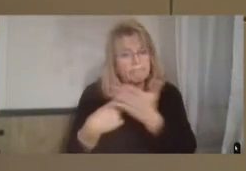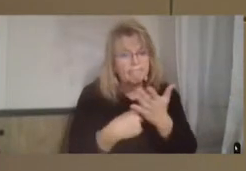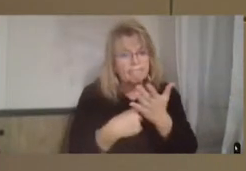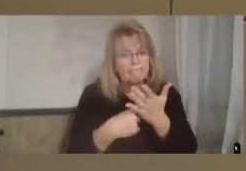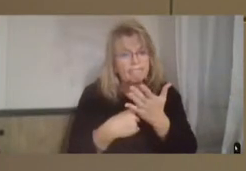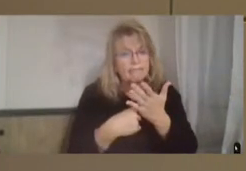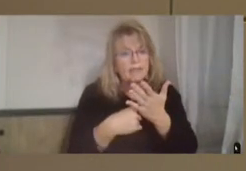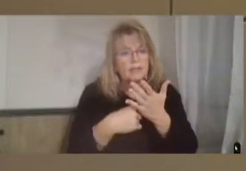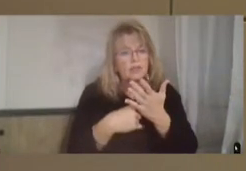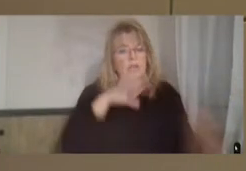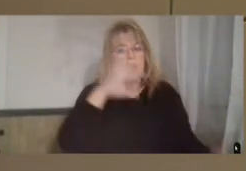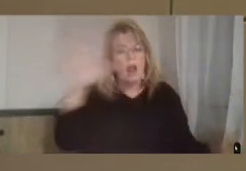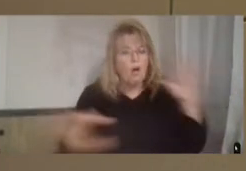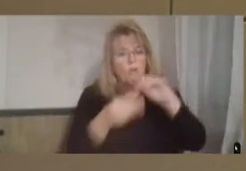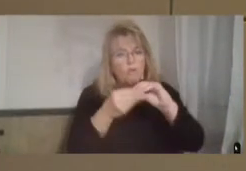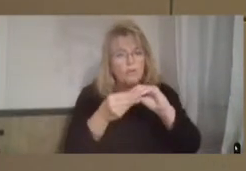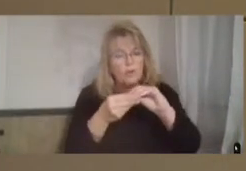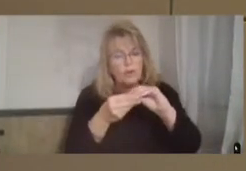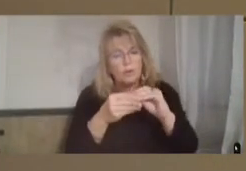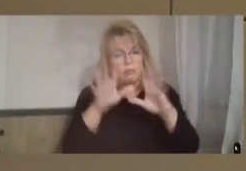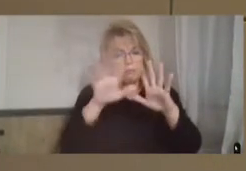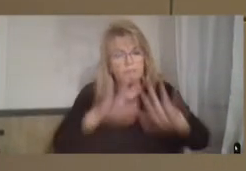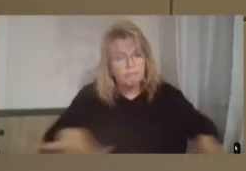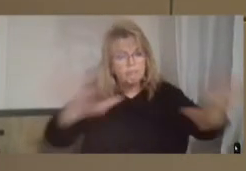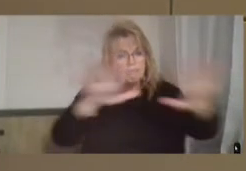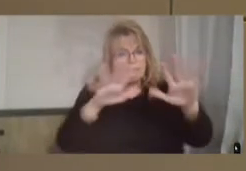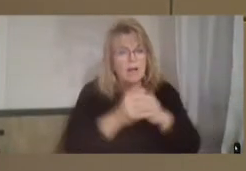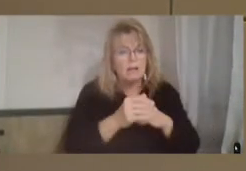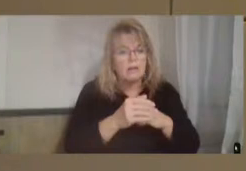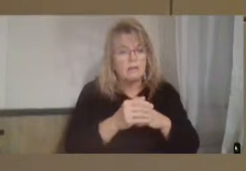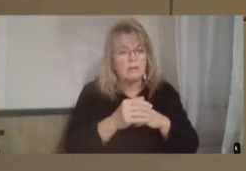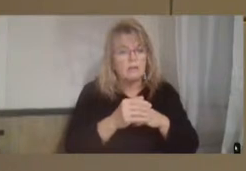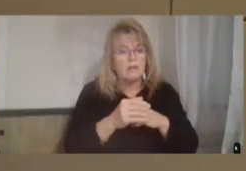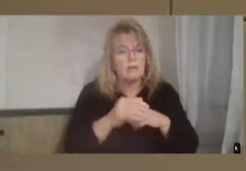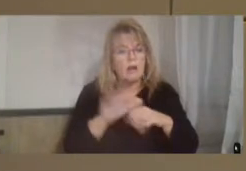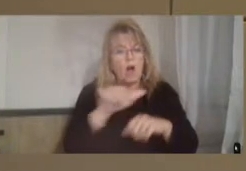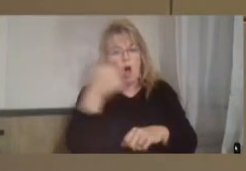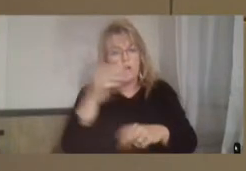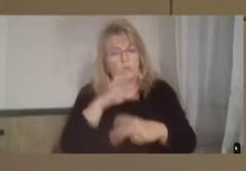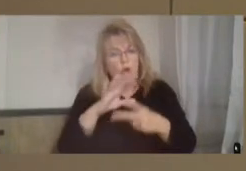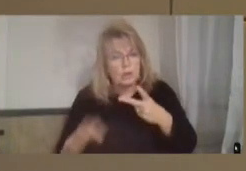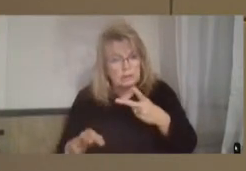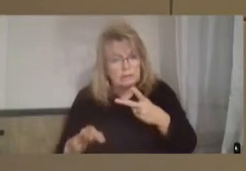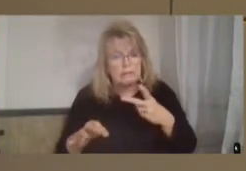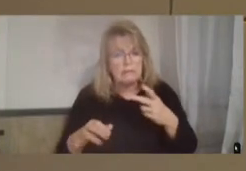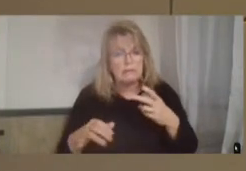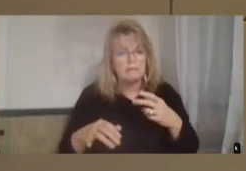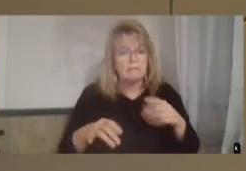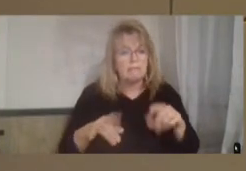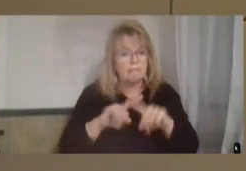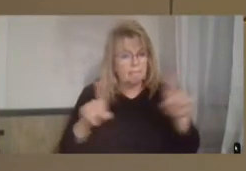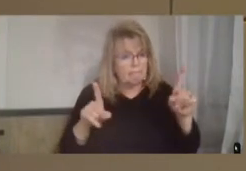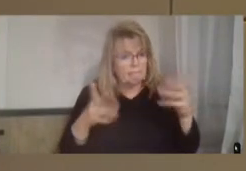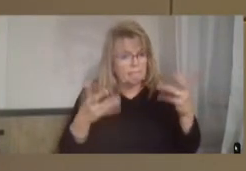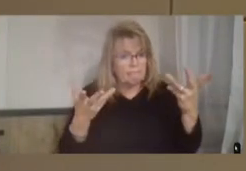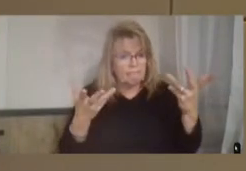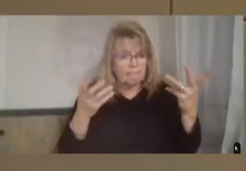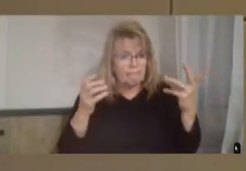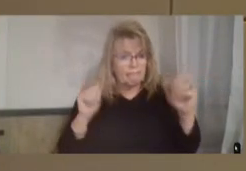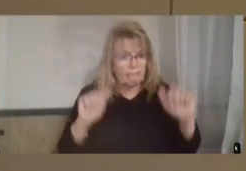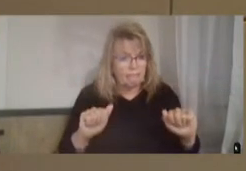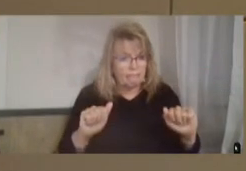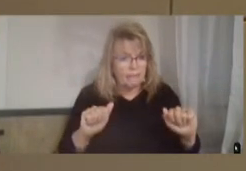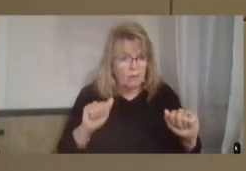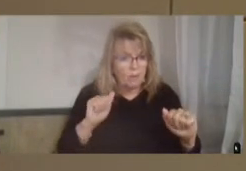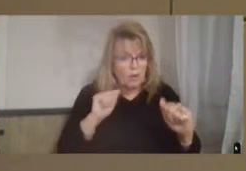overview about alternatives that you have been reviewing with the petitioner, that will address